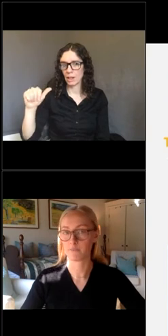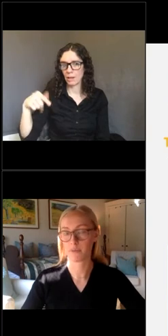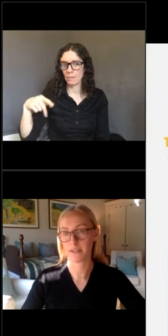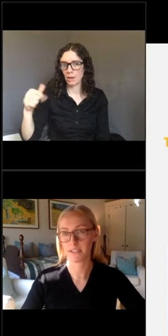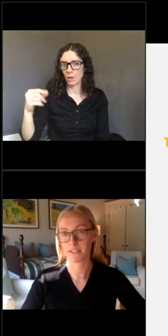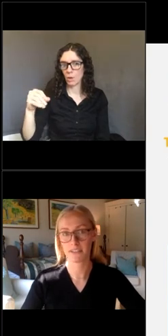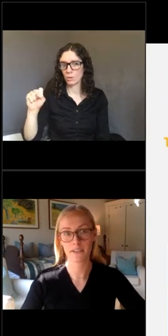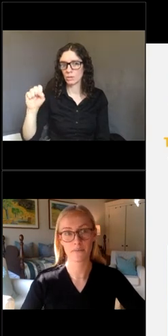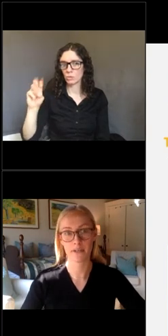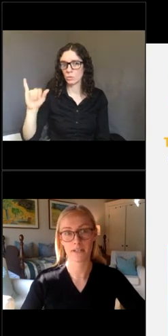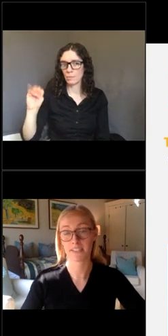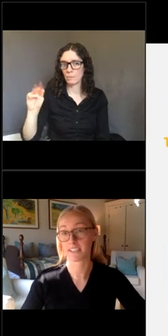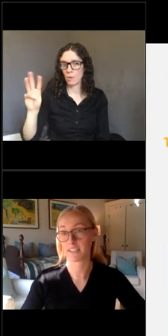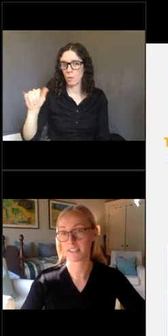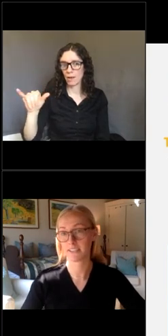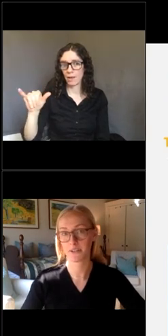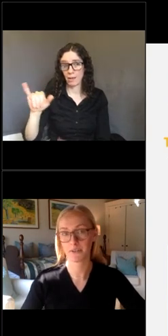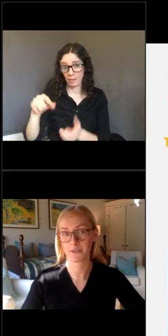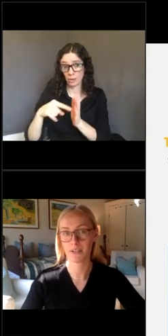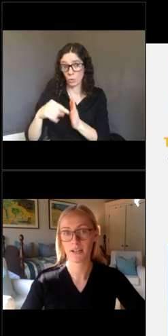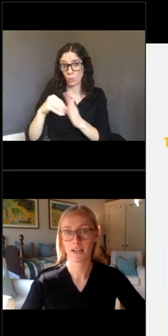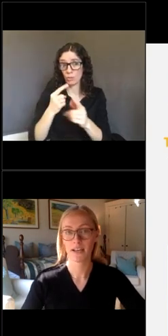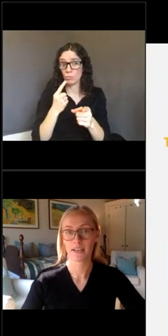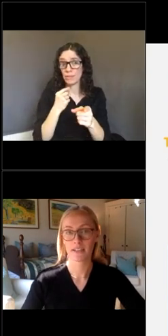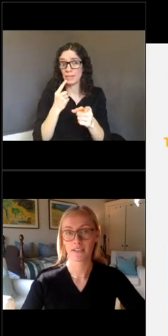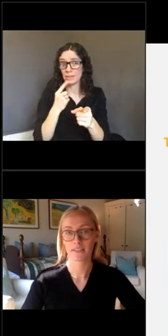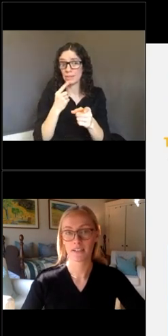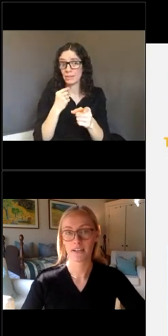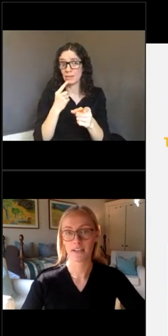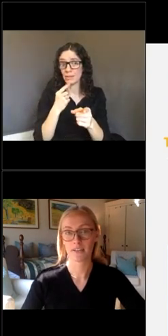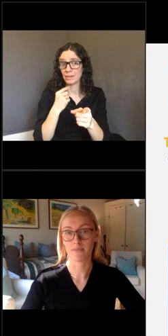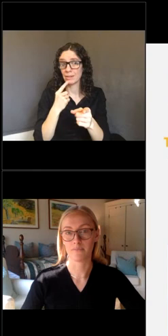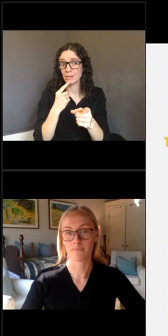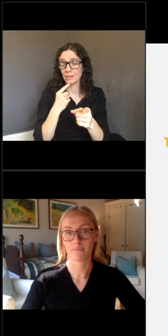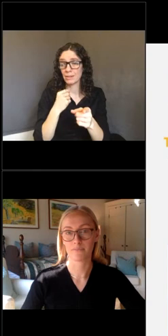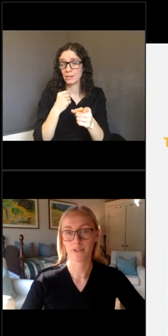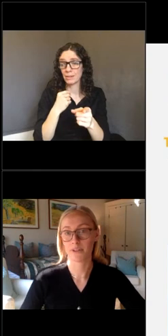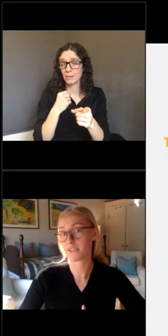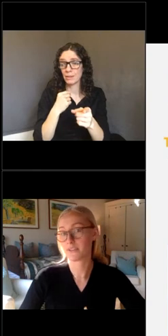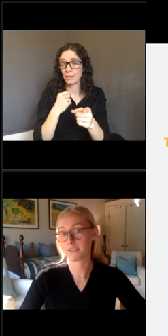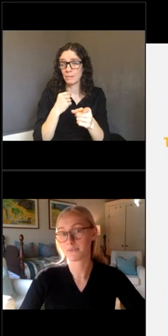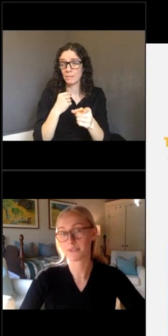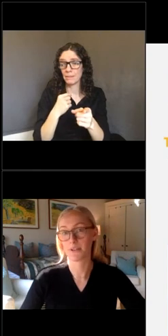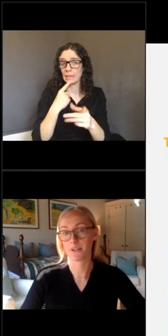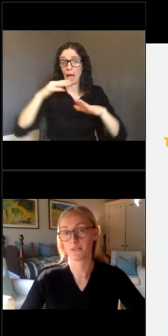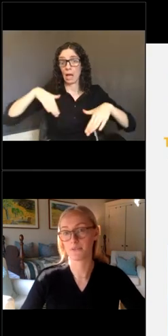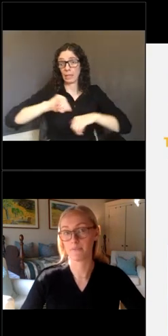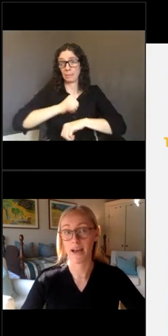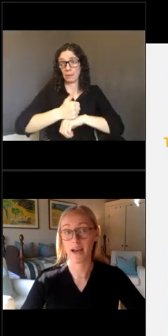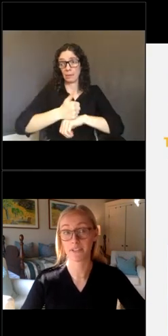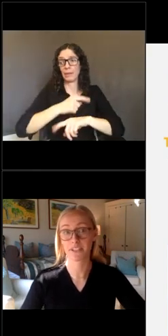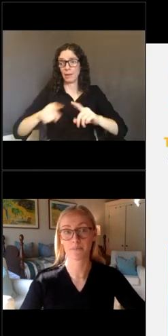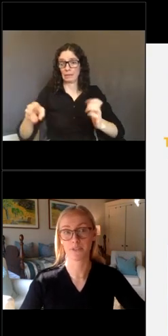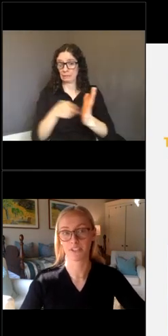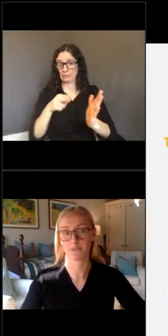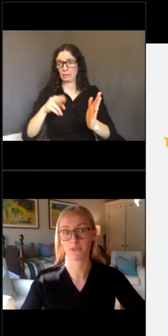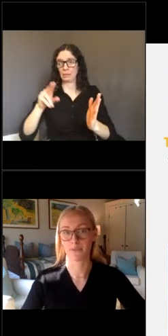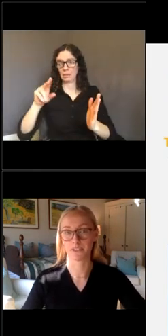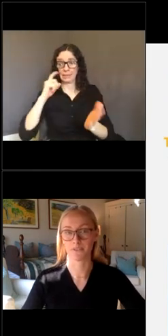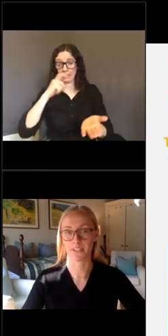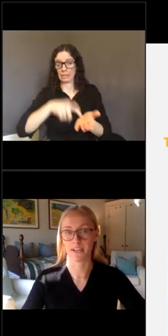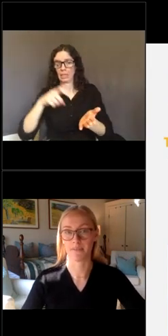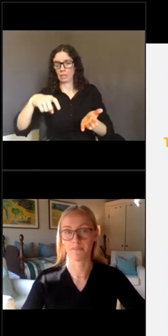unimplemented but designated zone, is you know, a direct result of mapping these